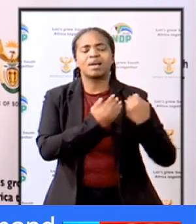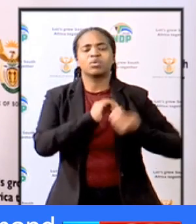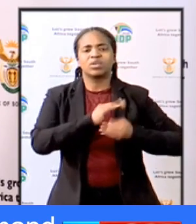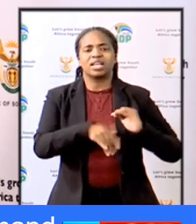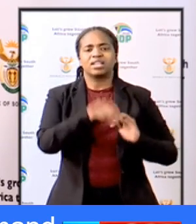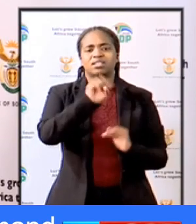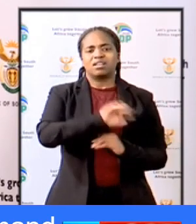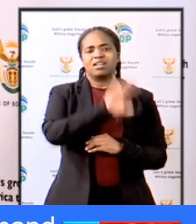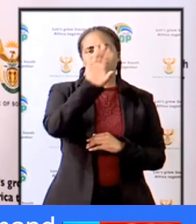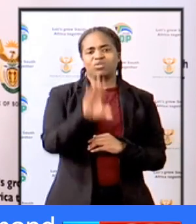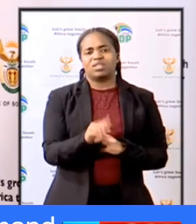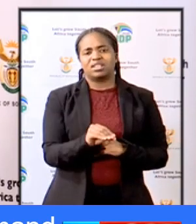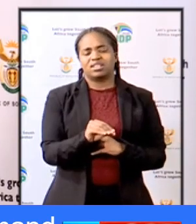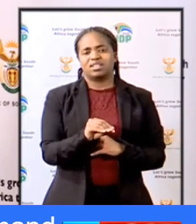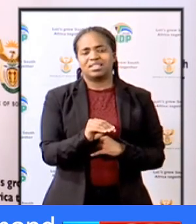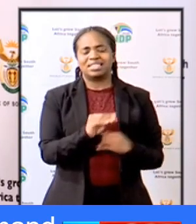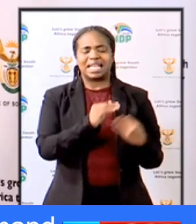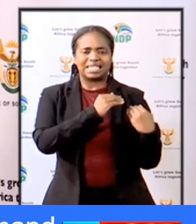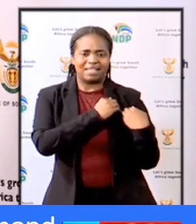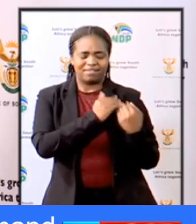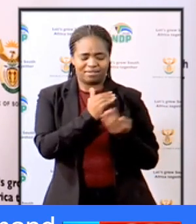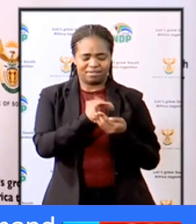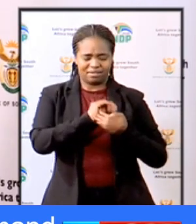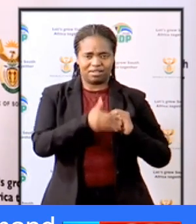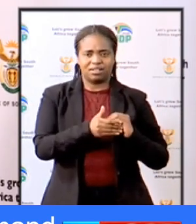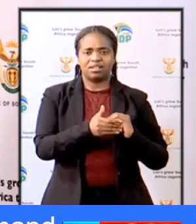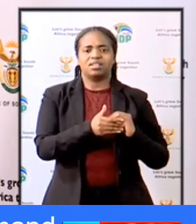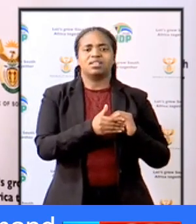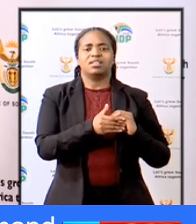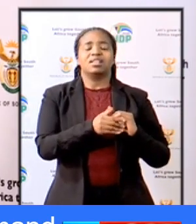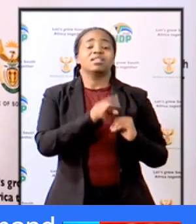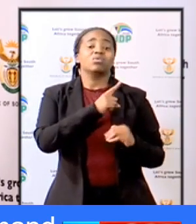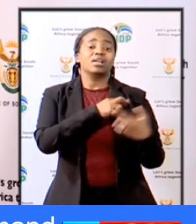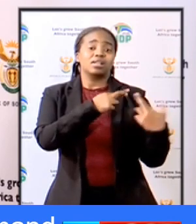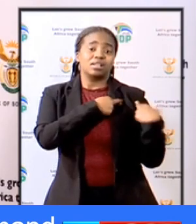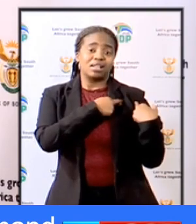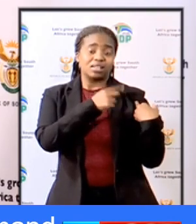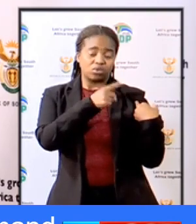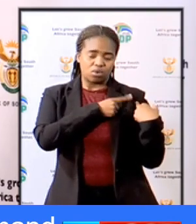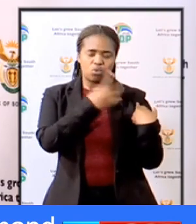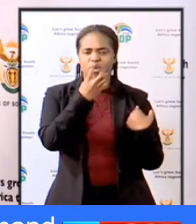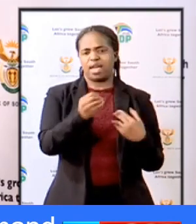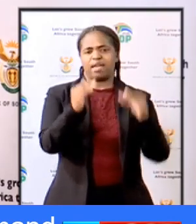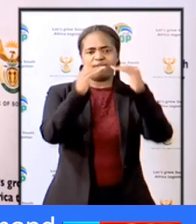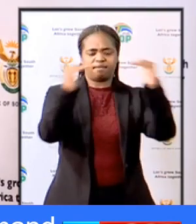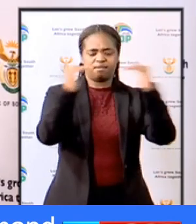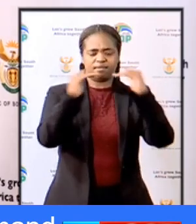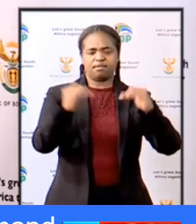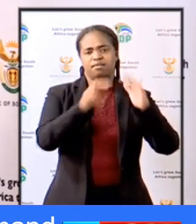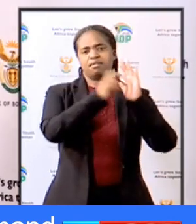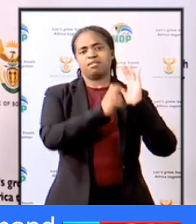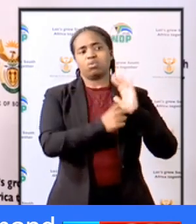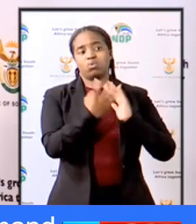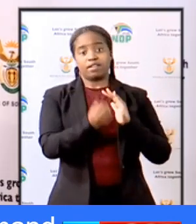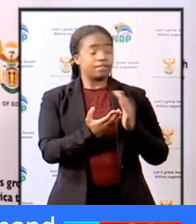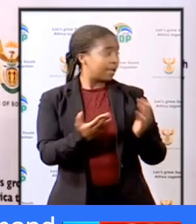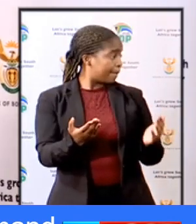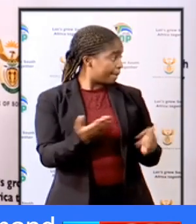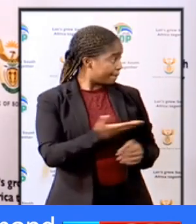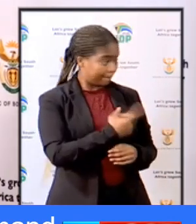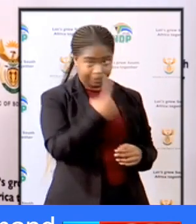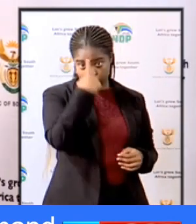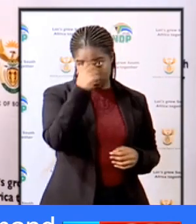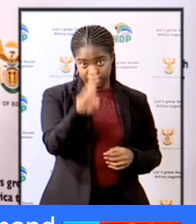Africa. And all of us have that responsibility. That's why then these regulations and the directions. Minister